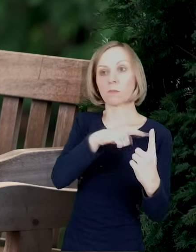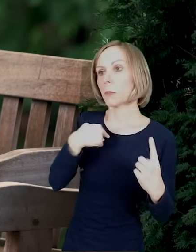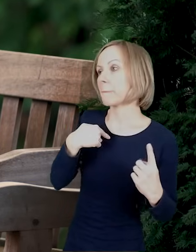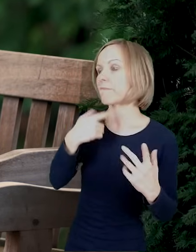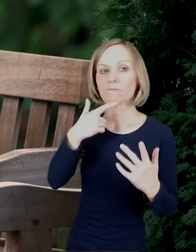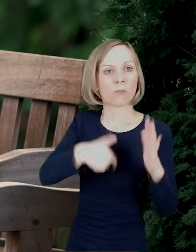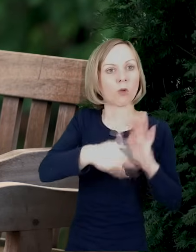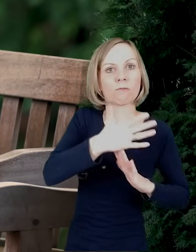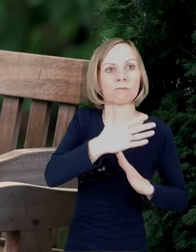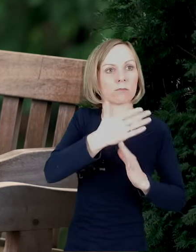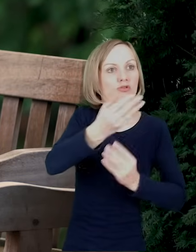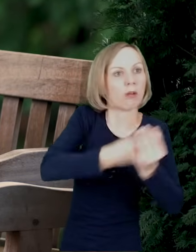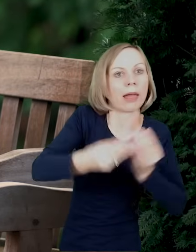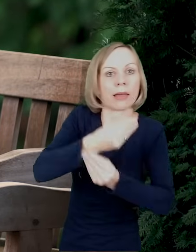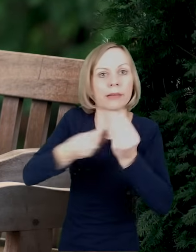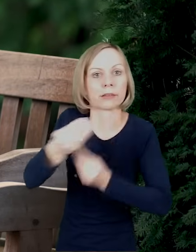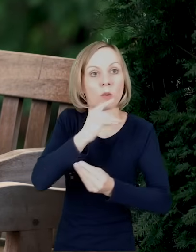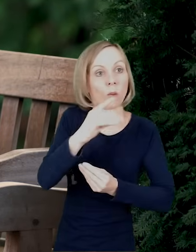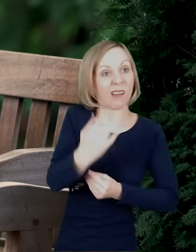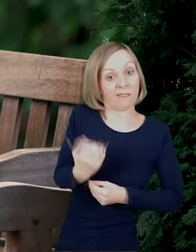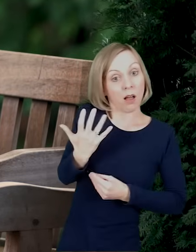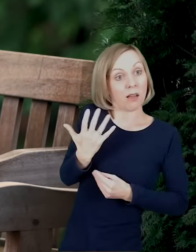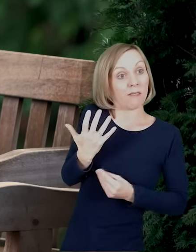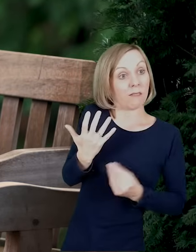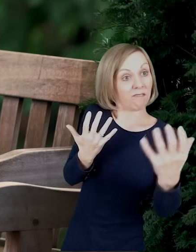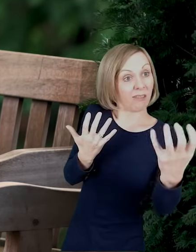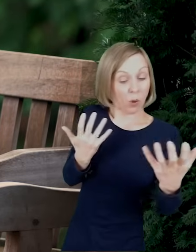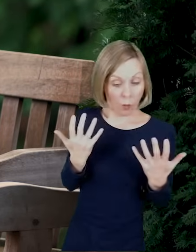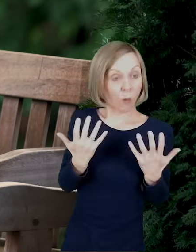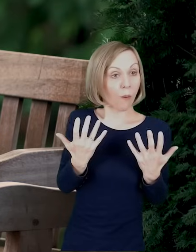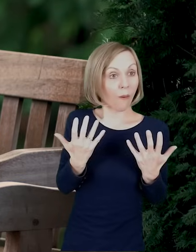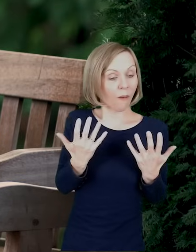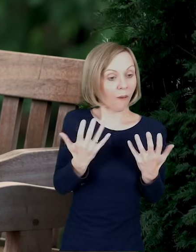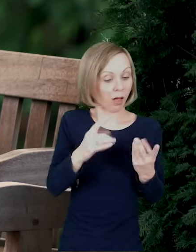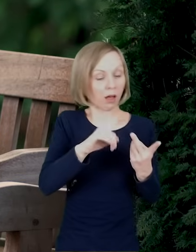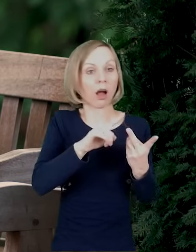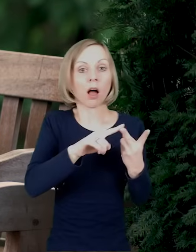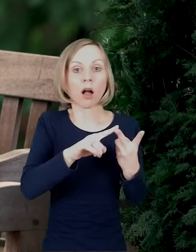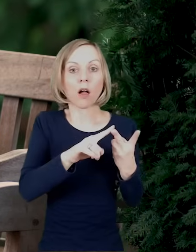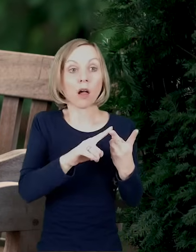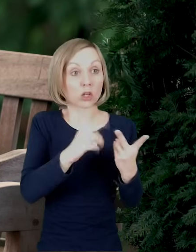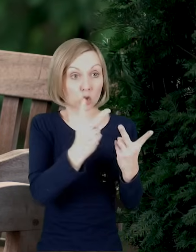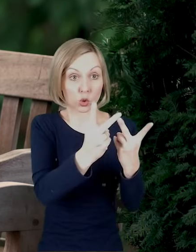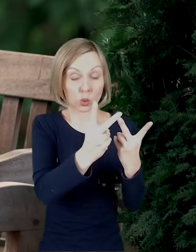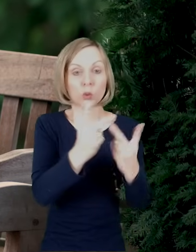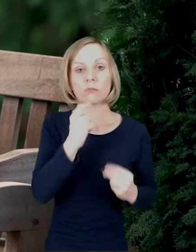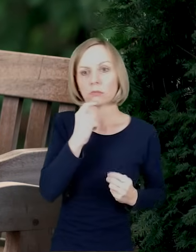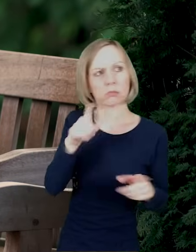and traded with them and made 5 more talents. In the same way, the one who had the 2 talents